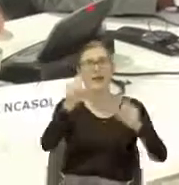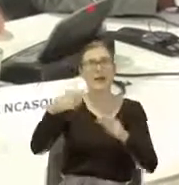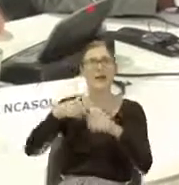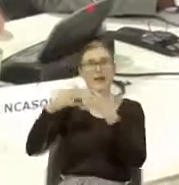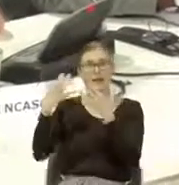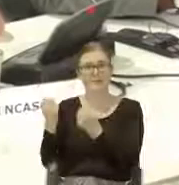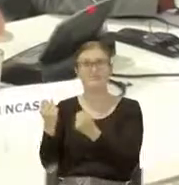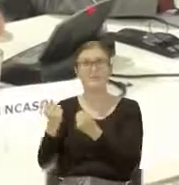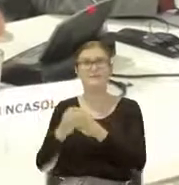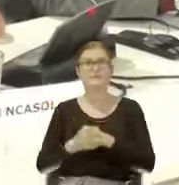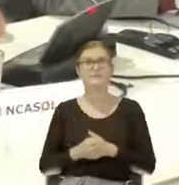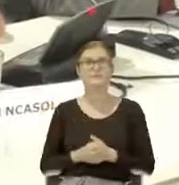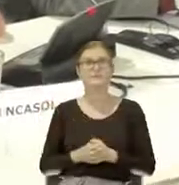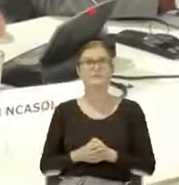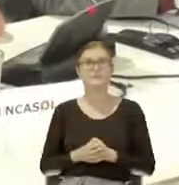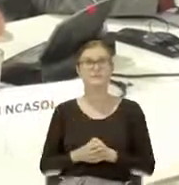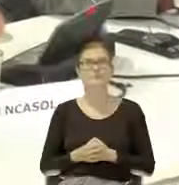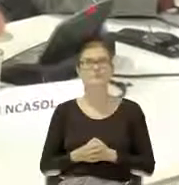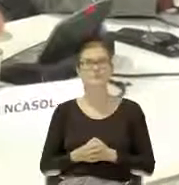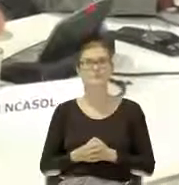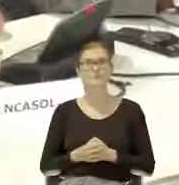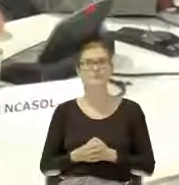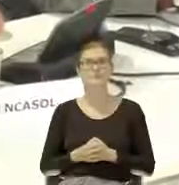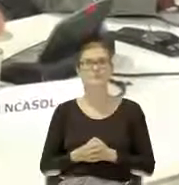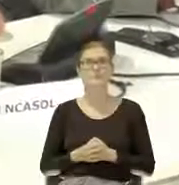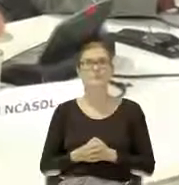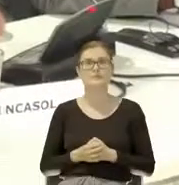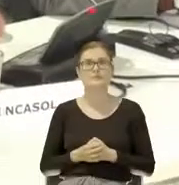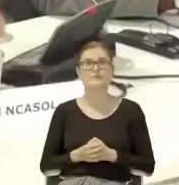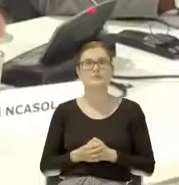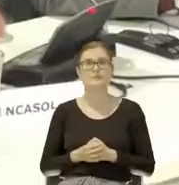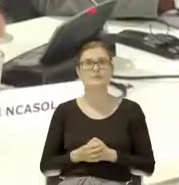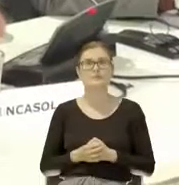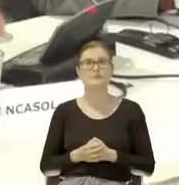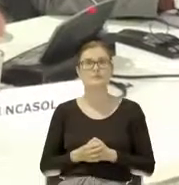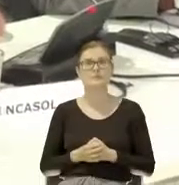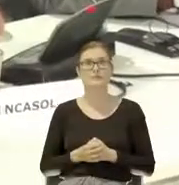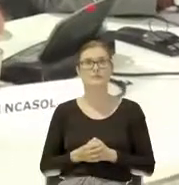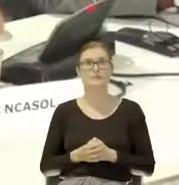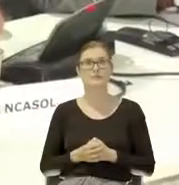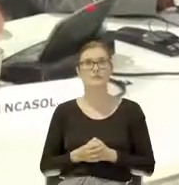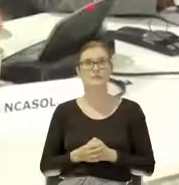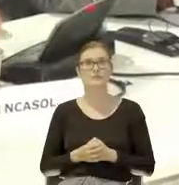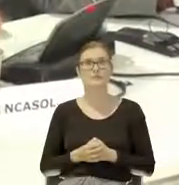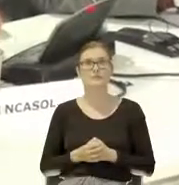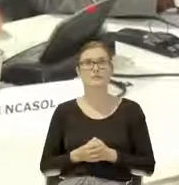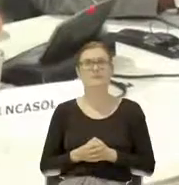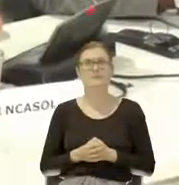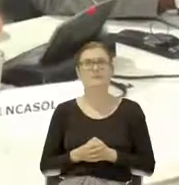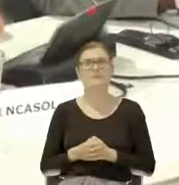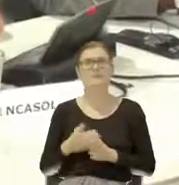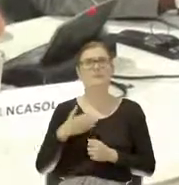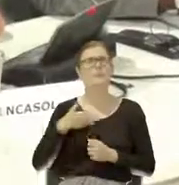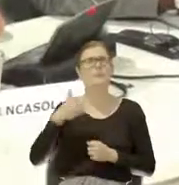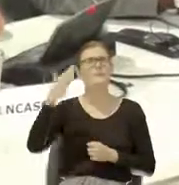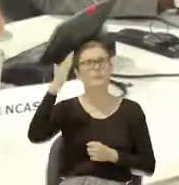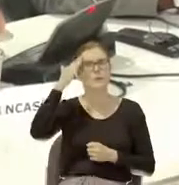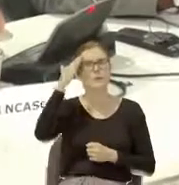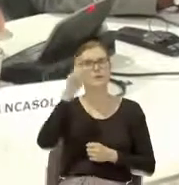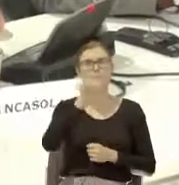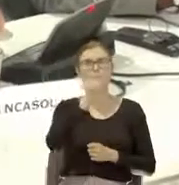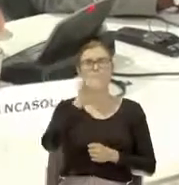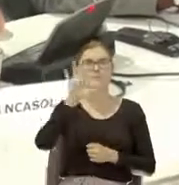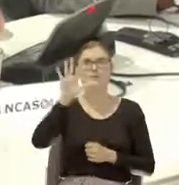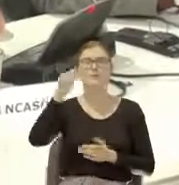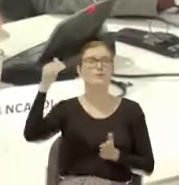of house, and we know that 15,000 more are need to have